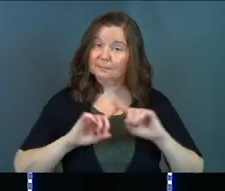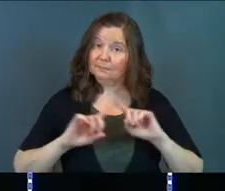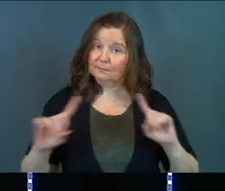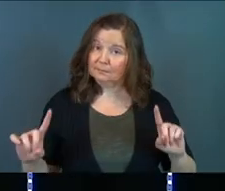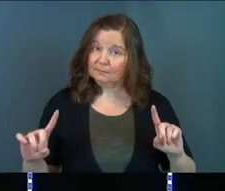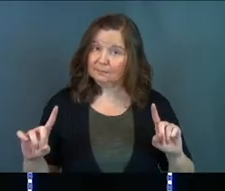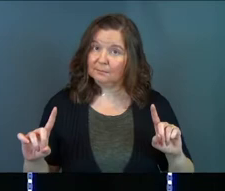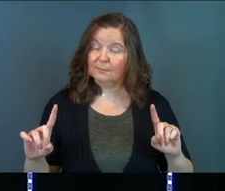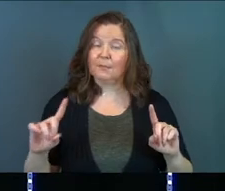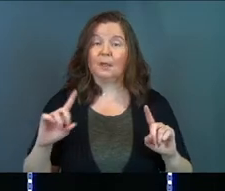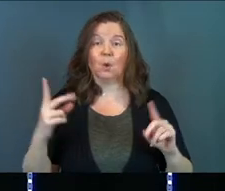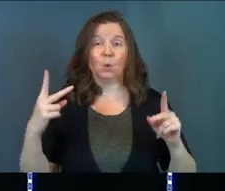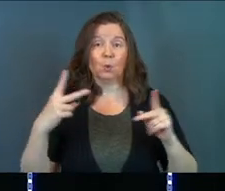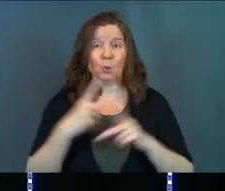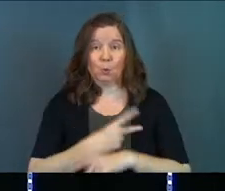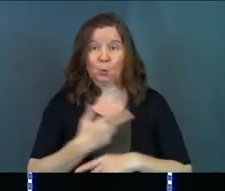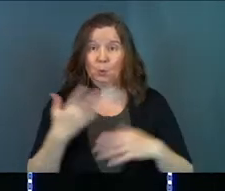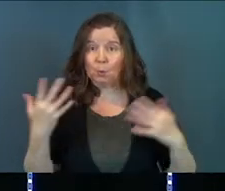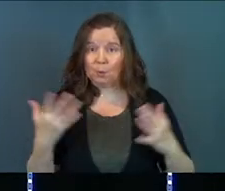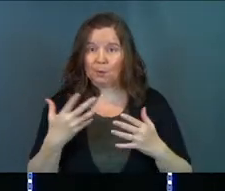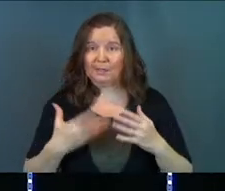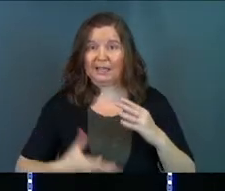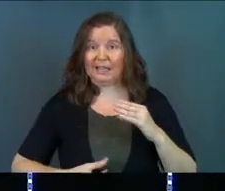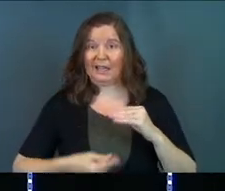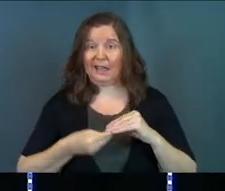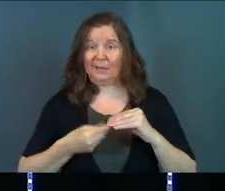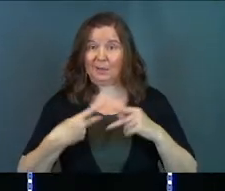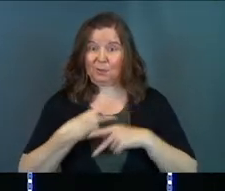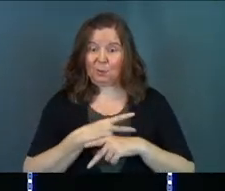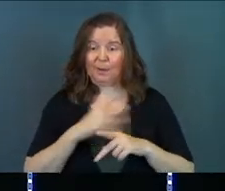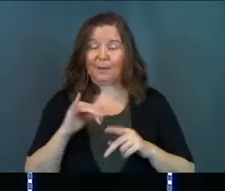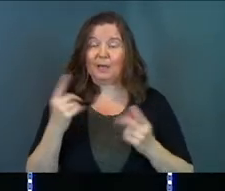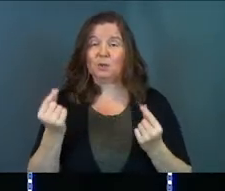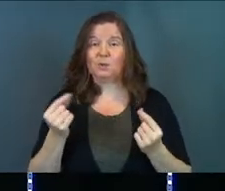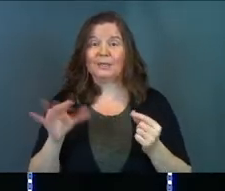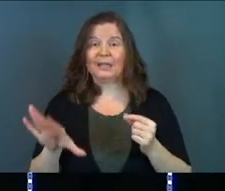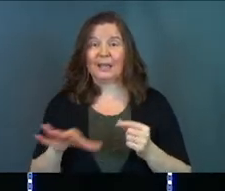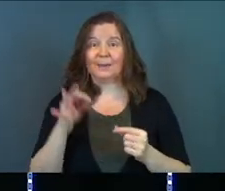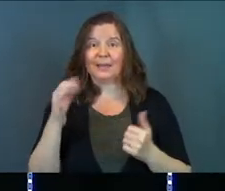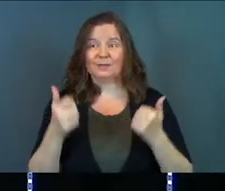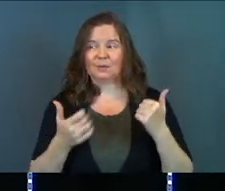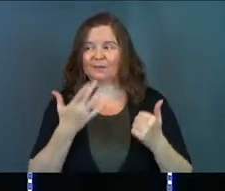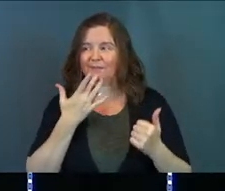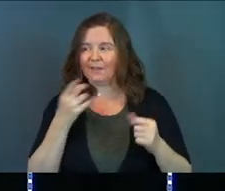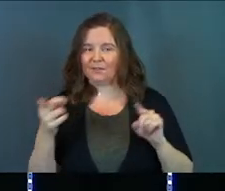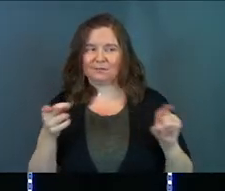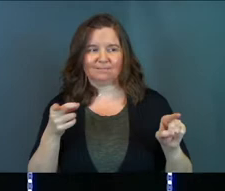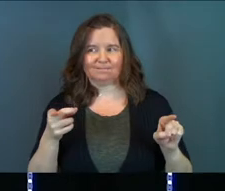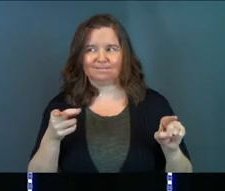But even worse, he adds insult to injury. He chooses